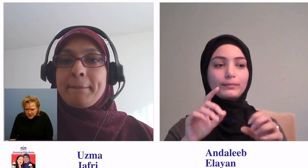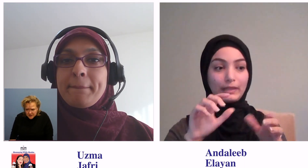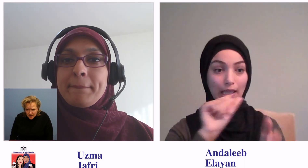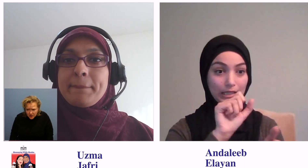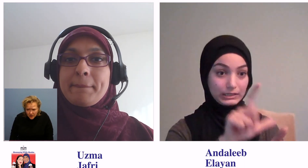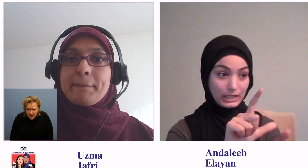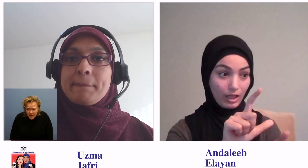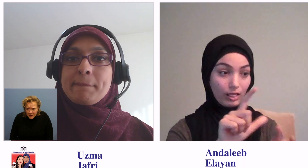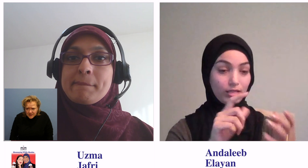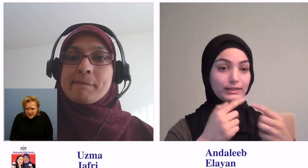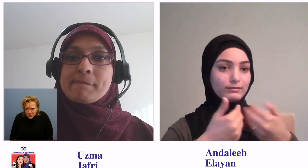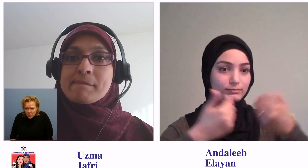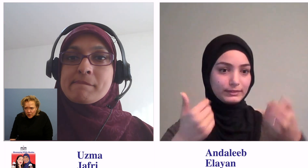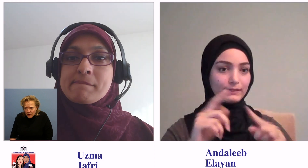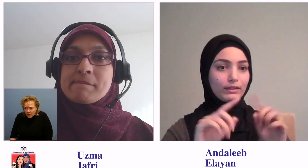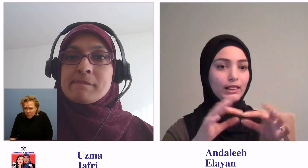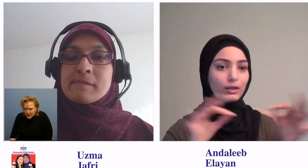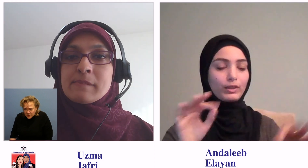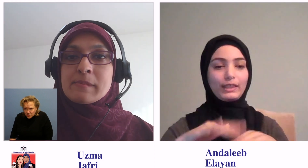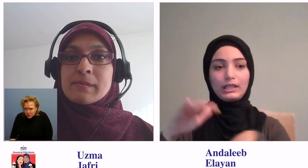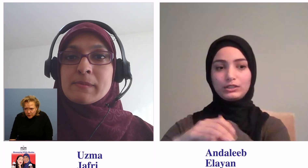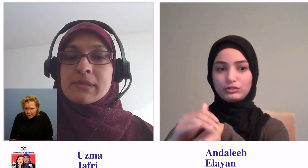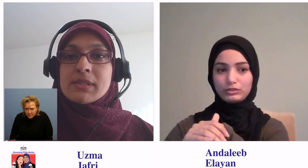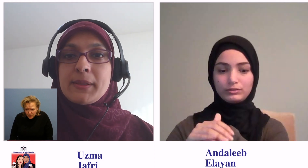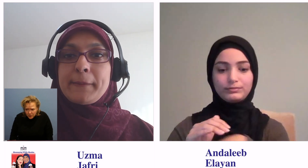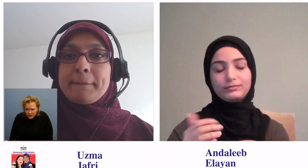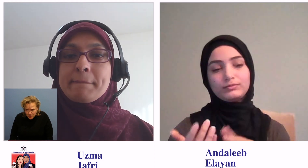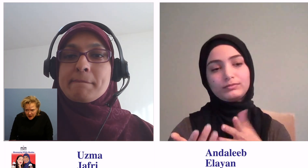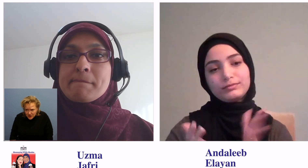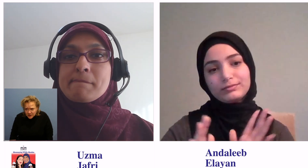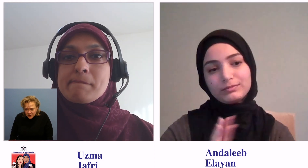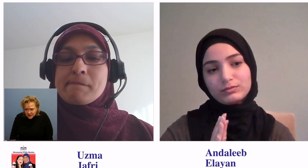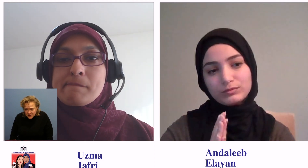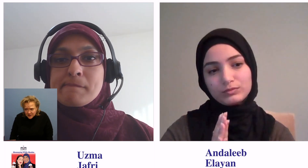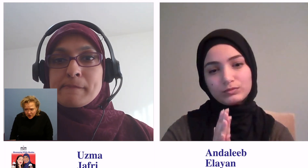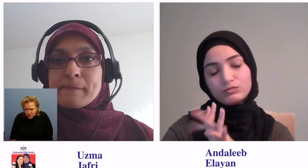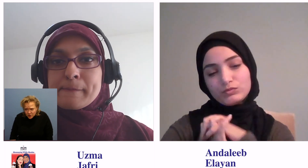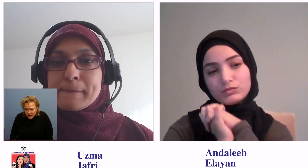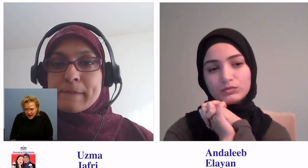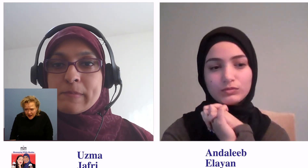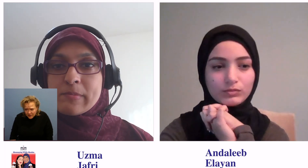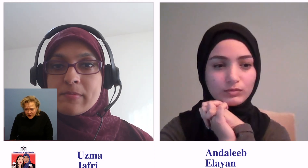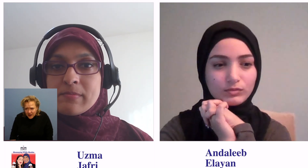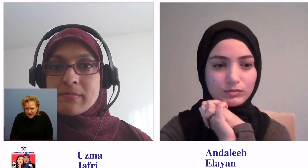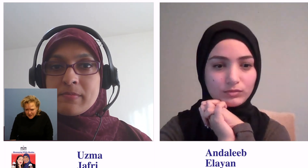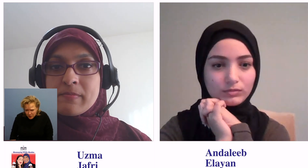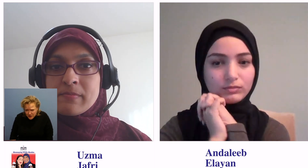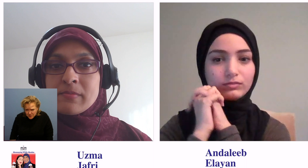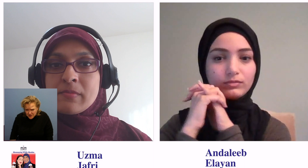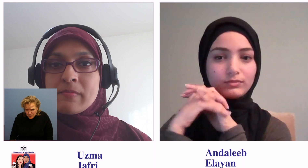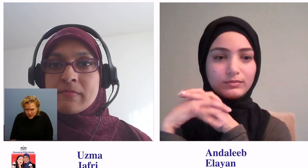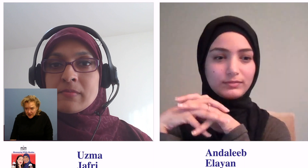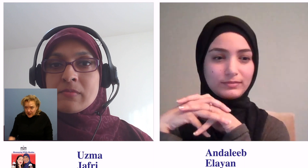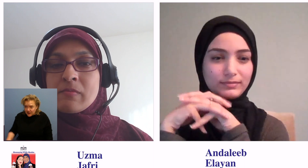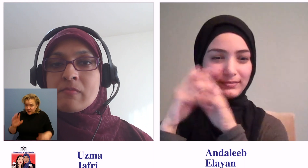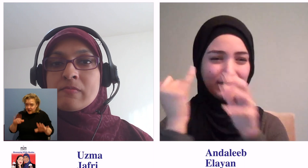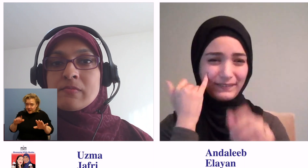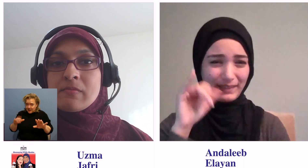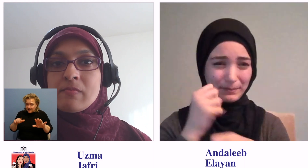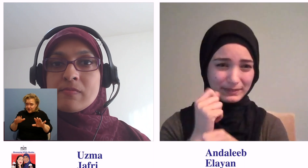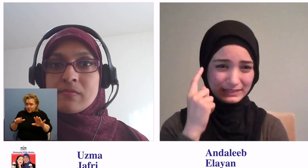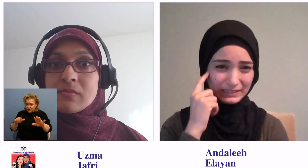experiences are. And so a way to improve education is to, you know, try to have a separation between,